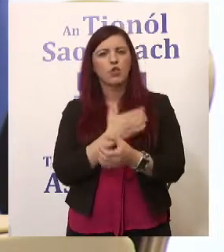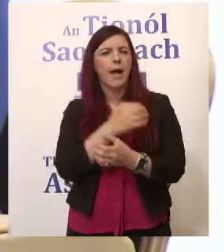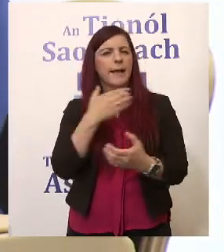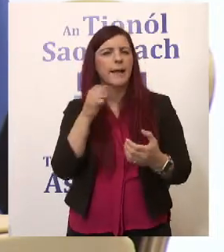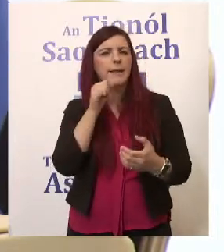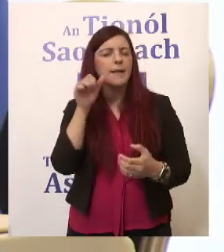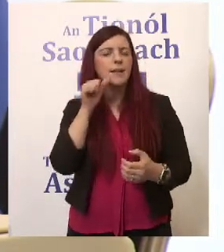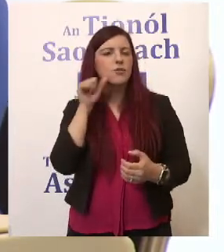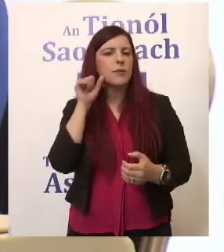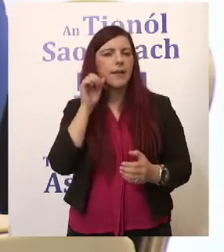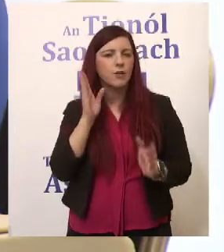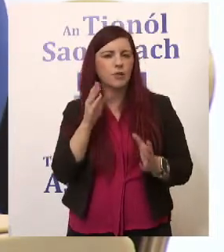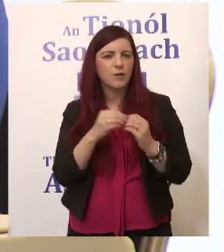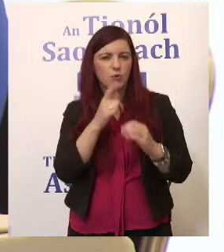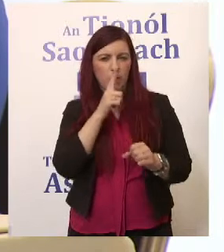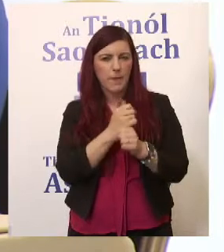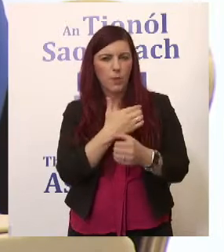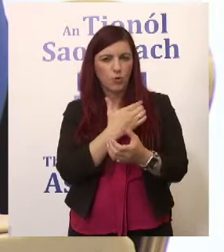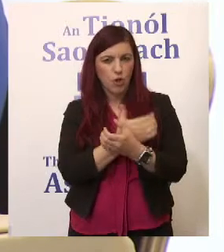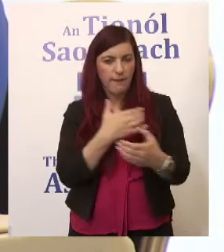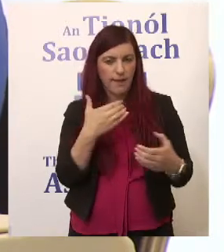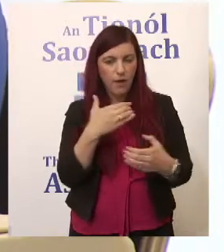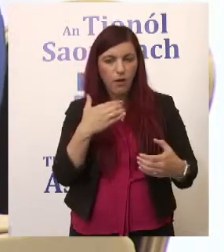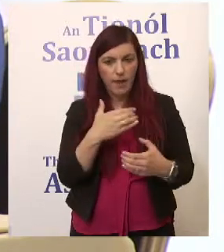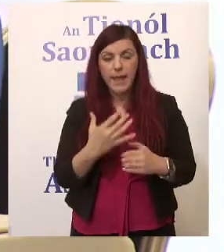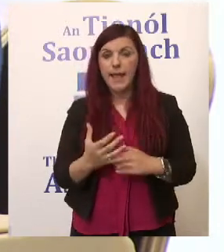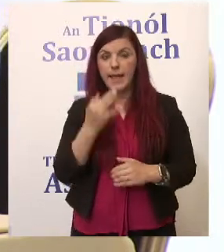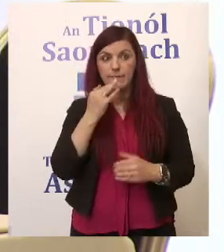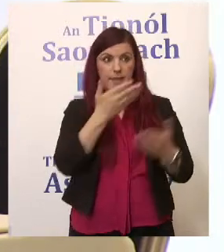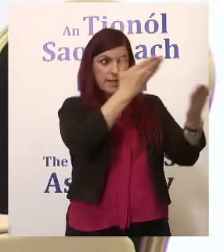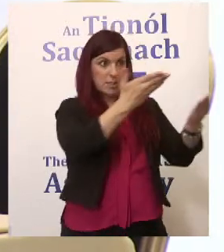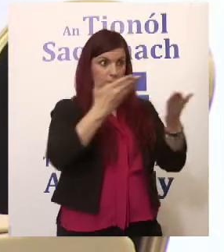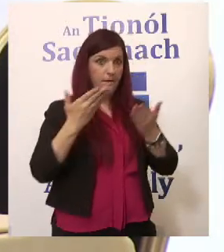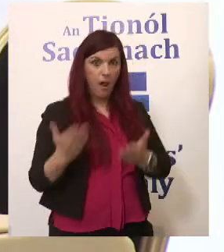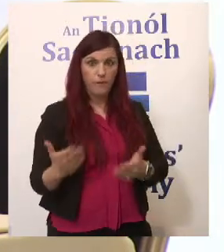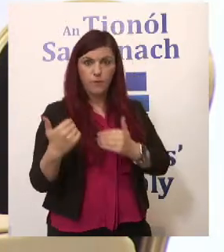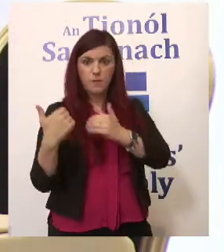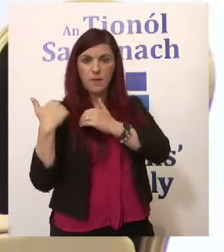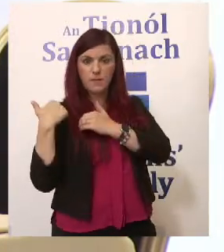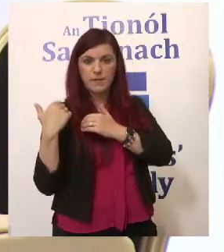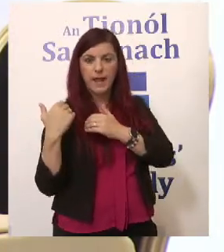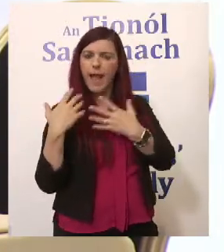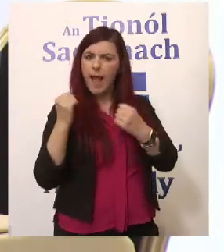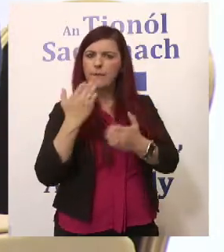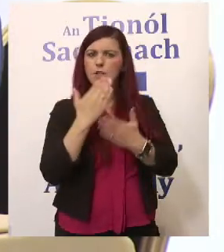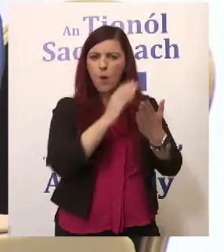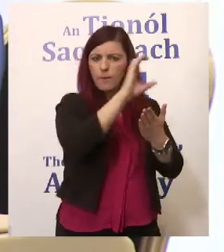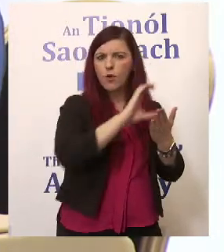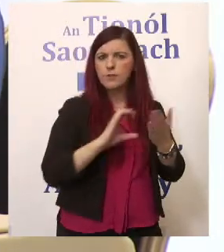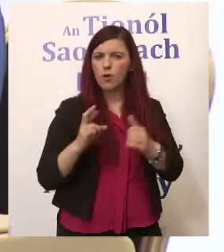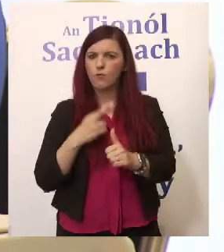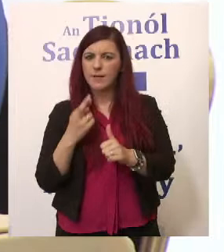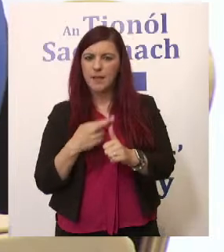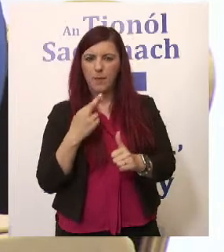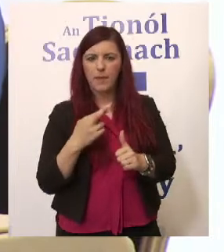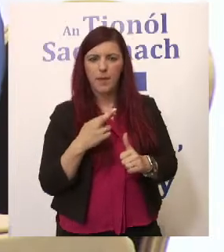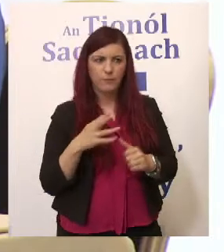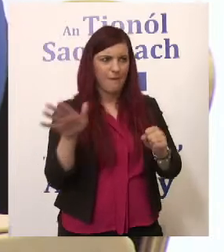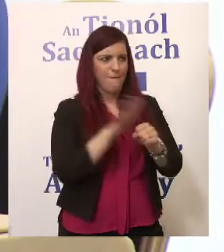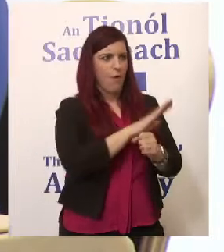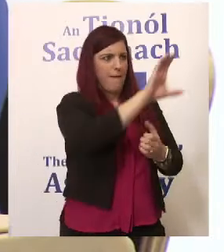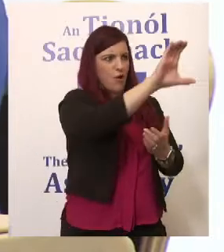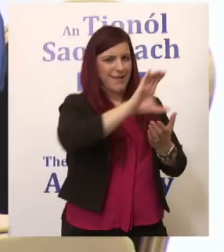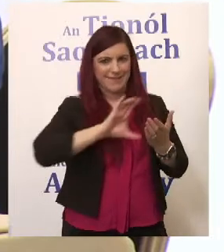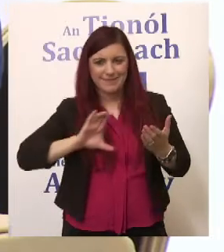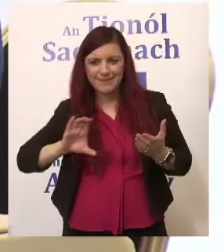all childcare response, I mean, there are lines of revenue funding childcare already as it stands. So you'd have to imagine that